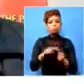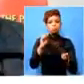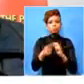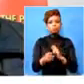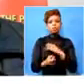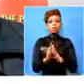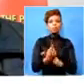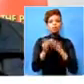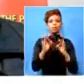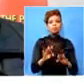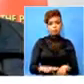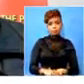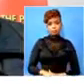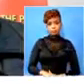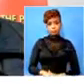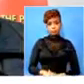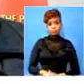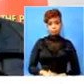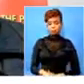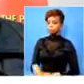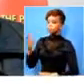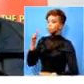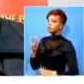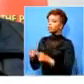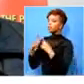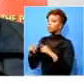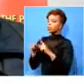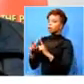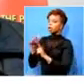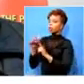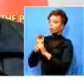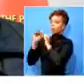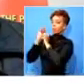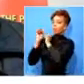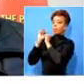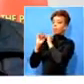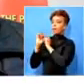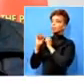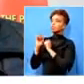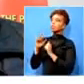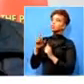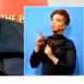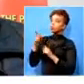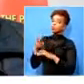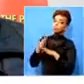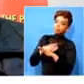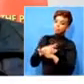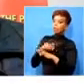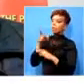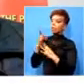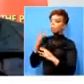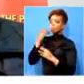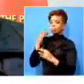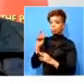Yeah, but if we go back to Gear, you were vehemently opposed to Gear, but it went